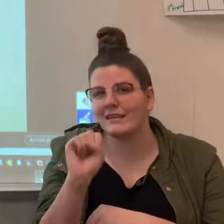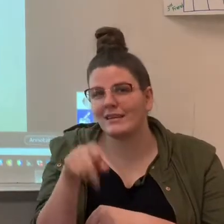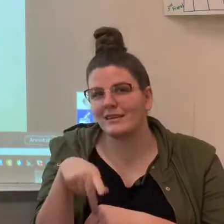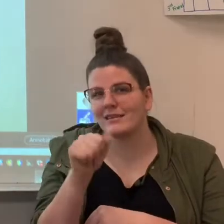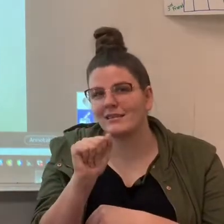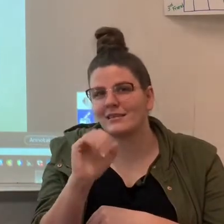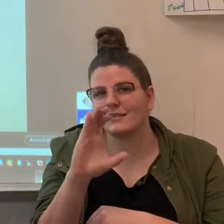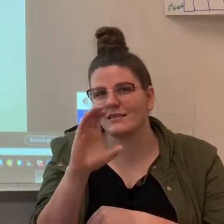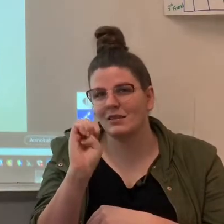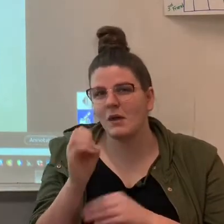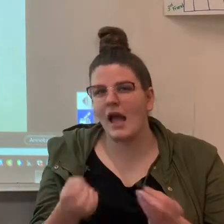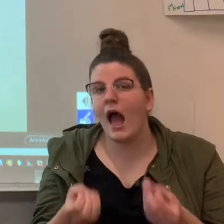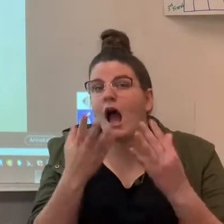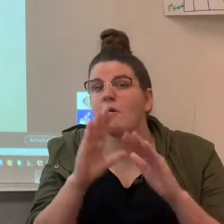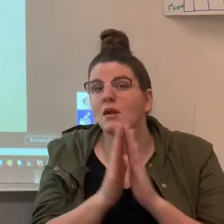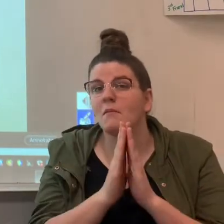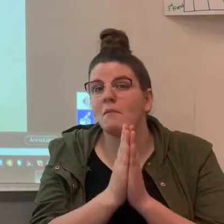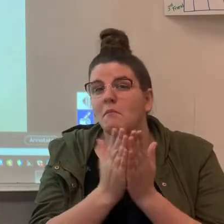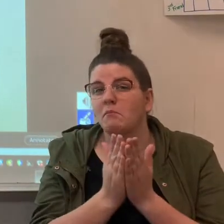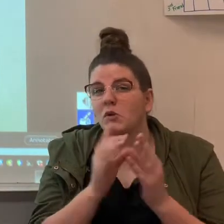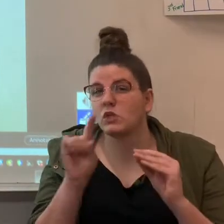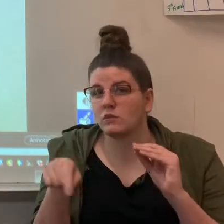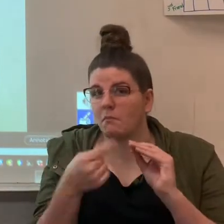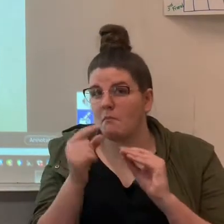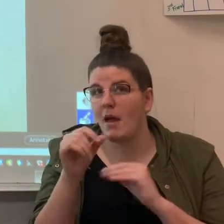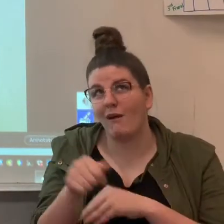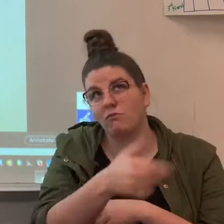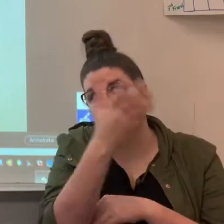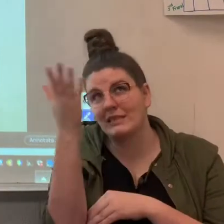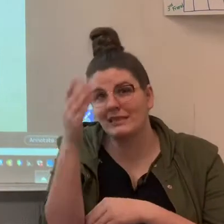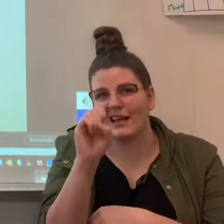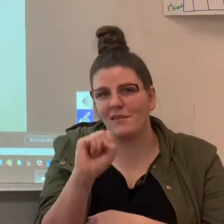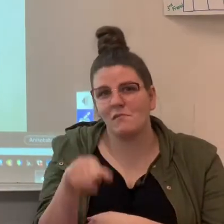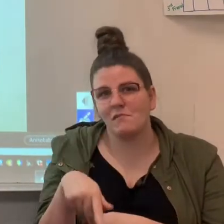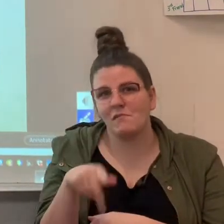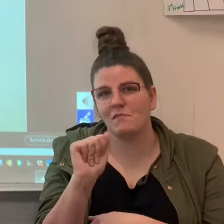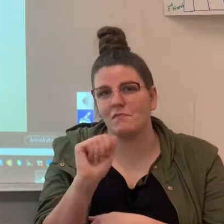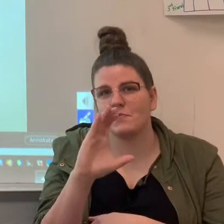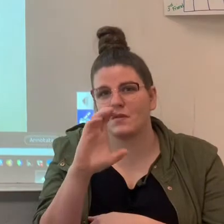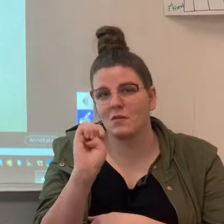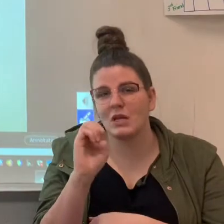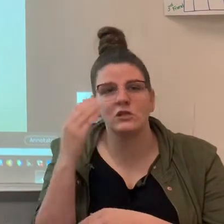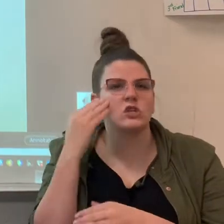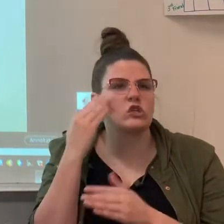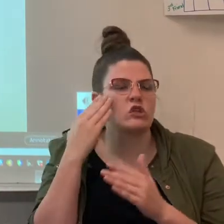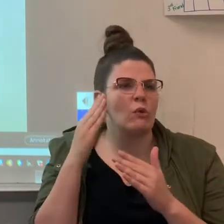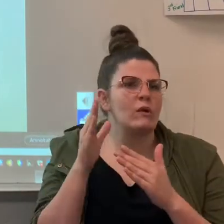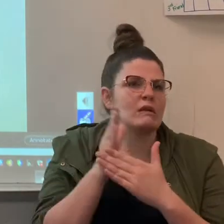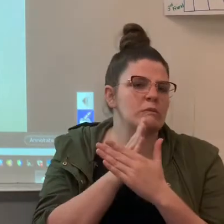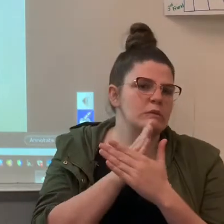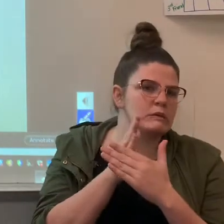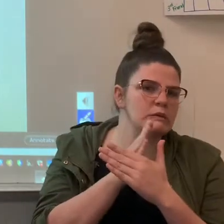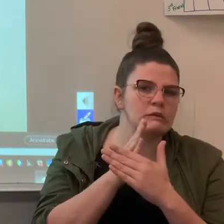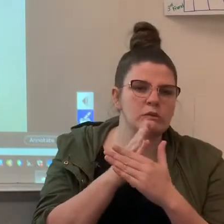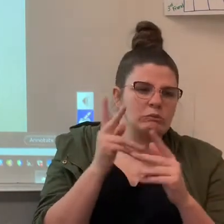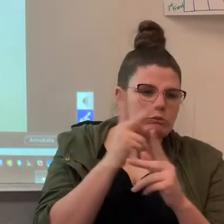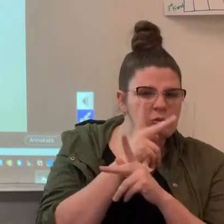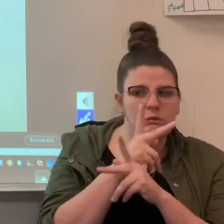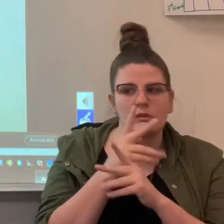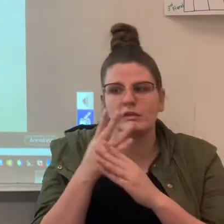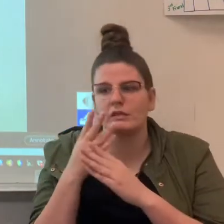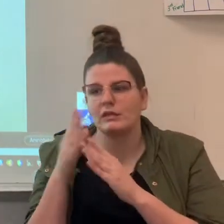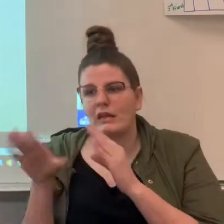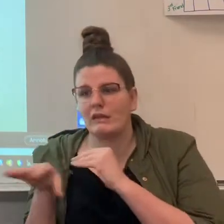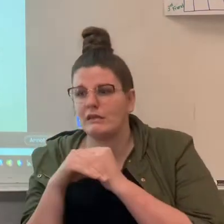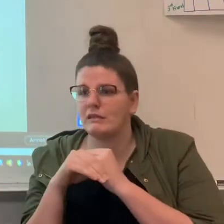space? This is where we get into problems, knowing between multiplication and addition. When the problem is